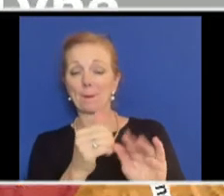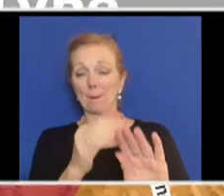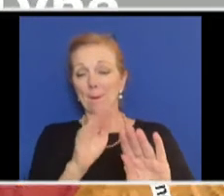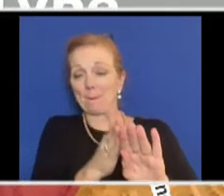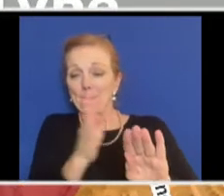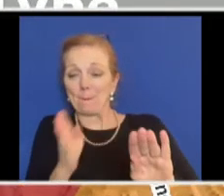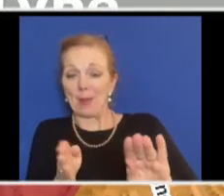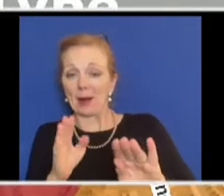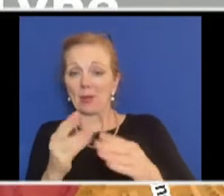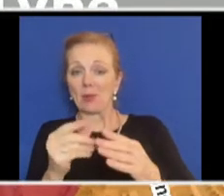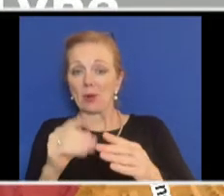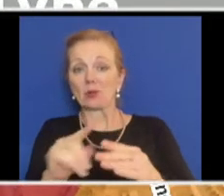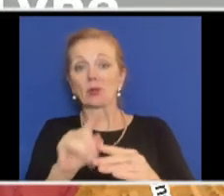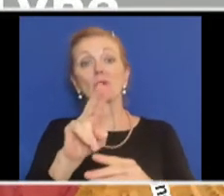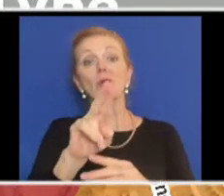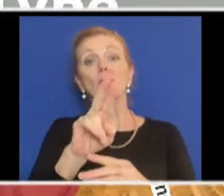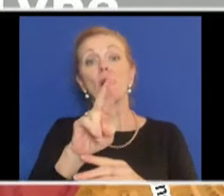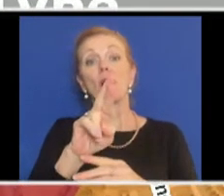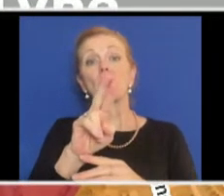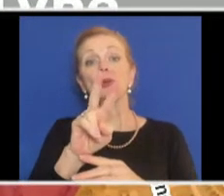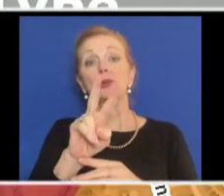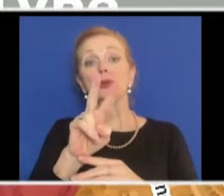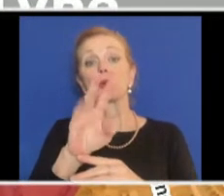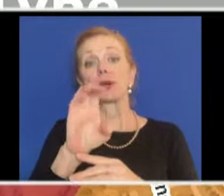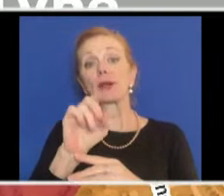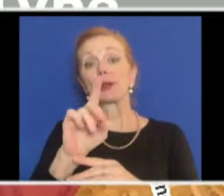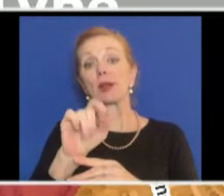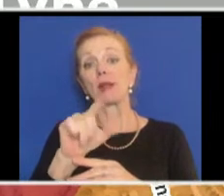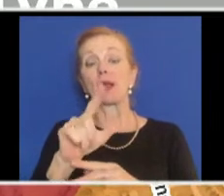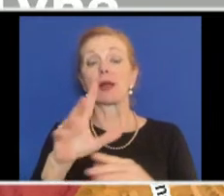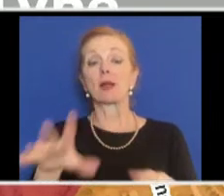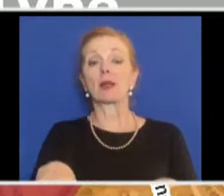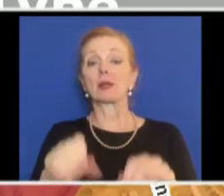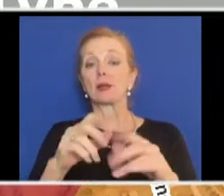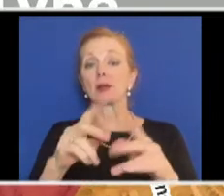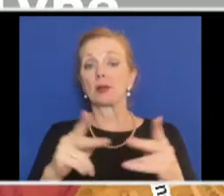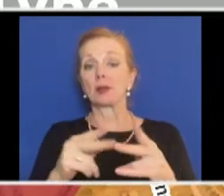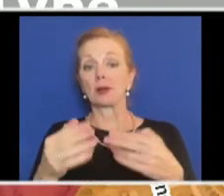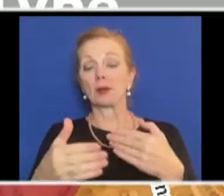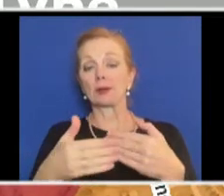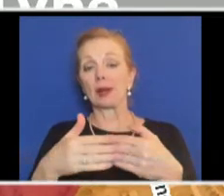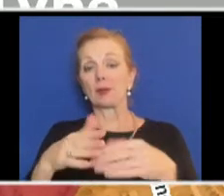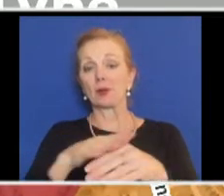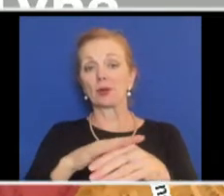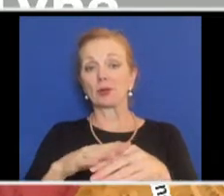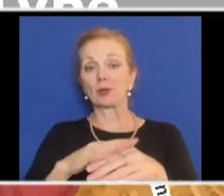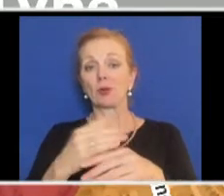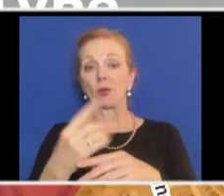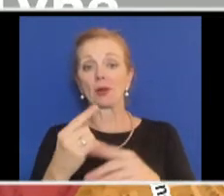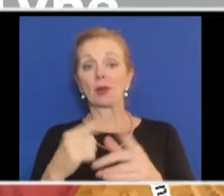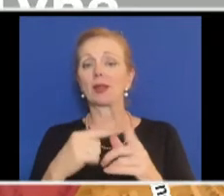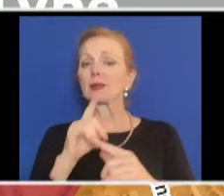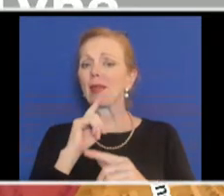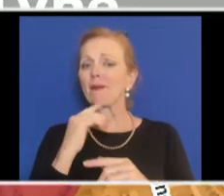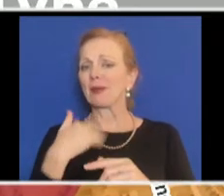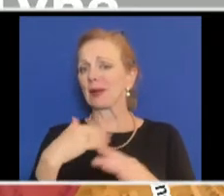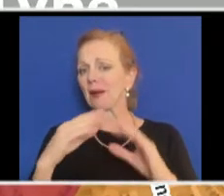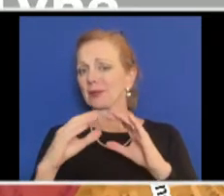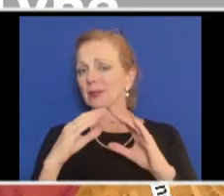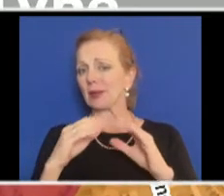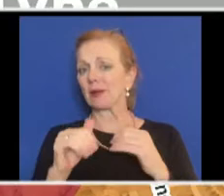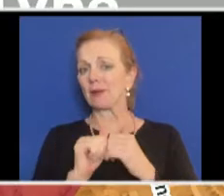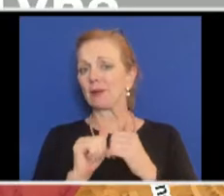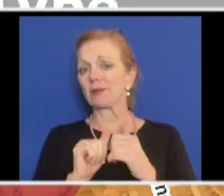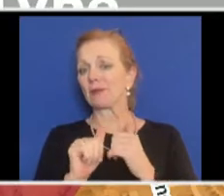zoning is for ur2 conditional and the adopted Place type does call for neighborhood one we could certainly have some of that conversation following